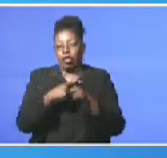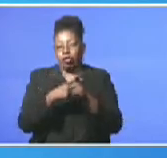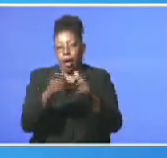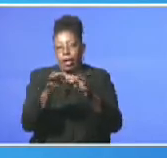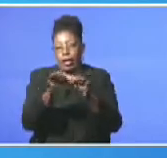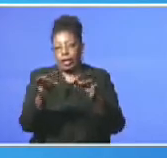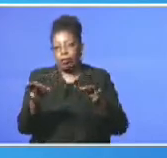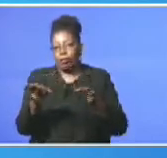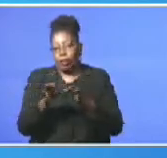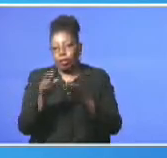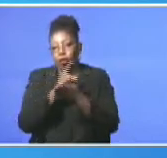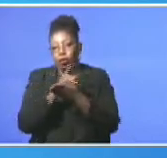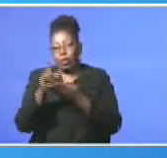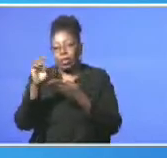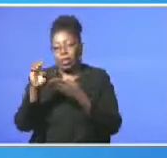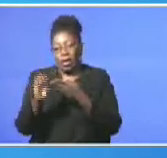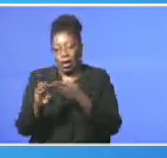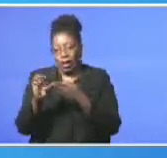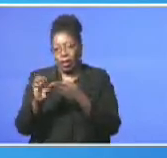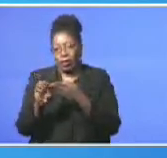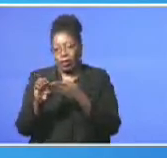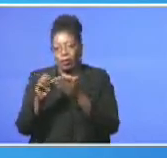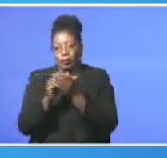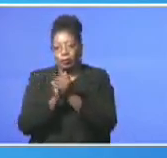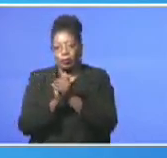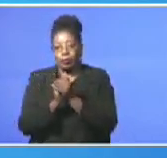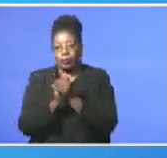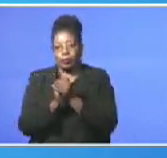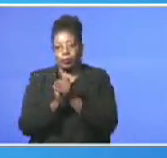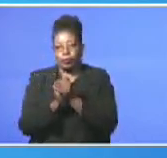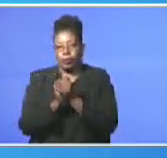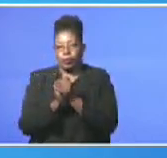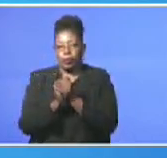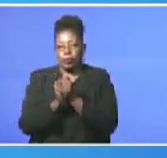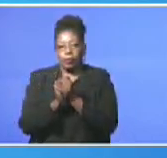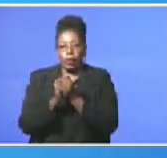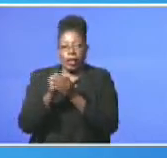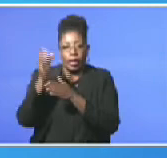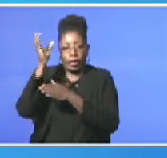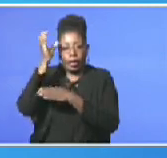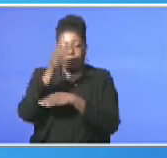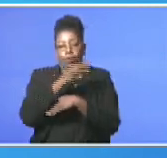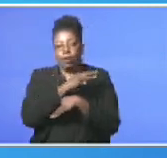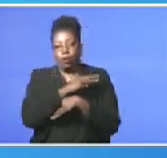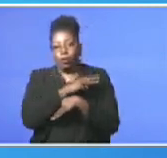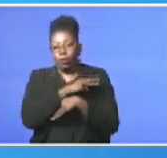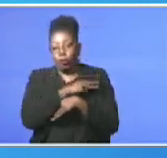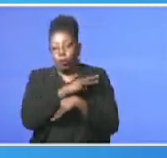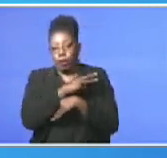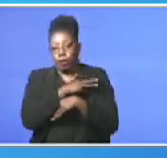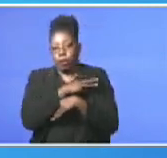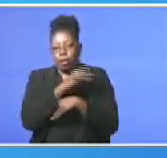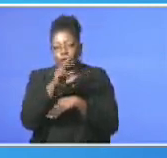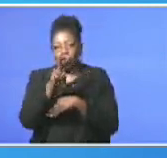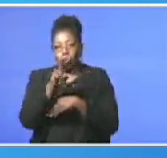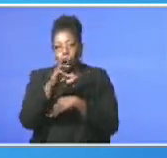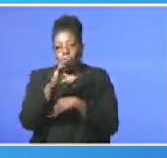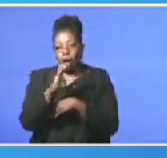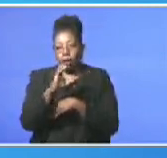swing over the weekend at the McNeese State Invitational. Southeast Louisiana's Cliff Reese winning the men's 200 meters